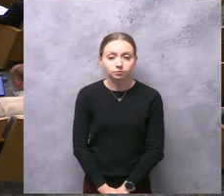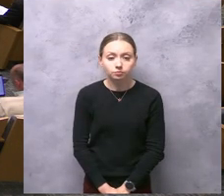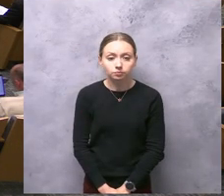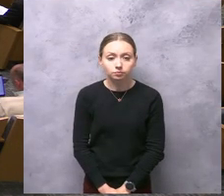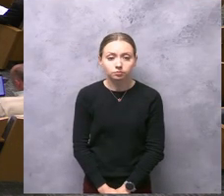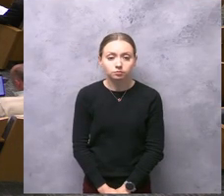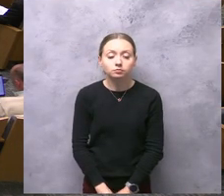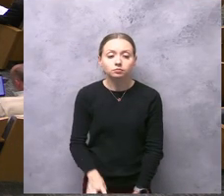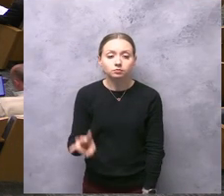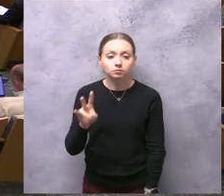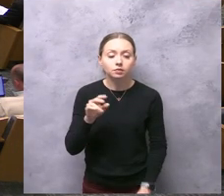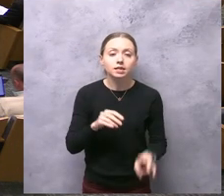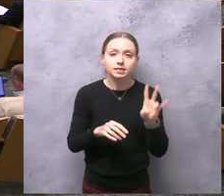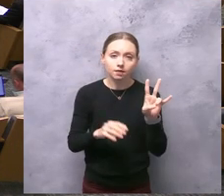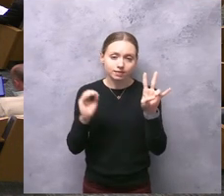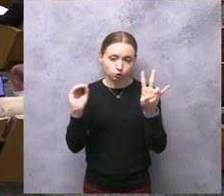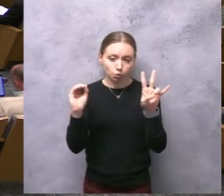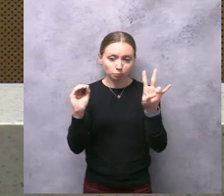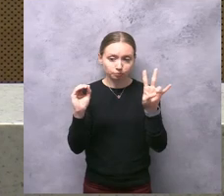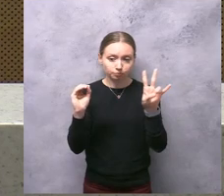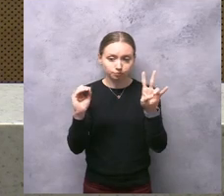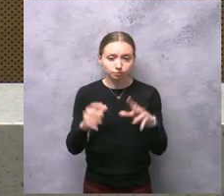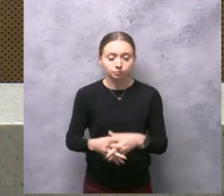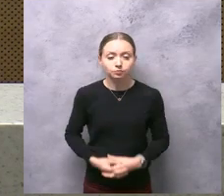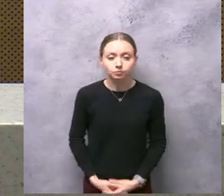And the vote is 7-0.